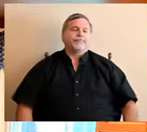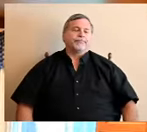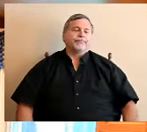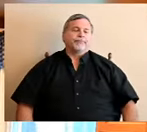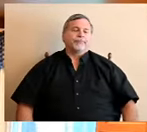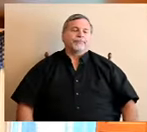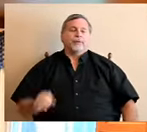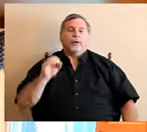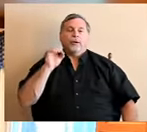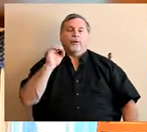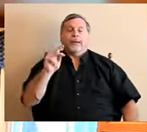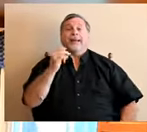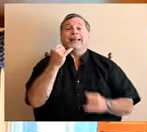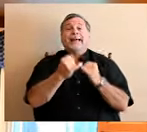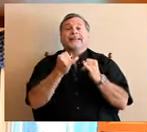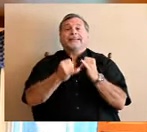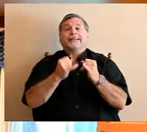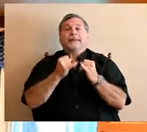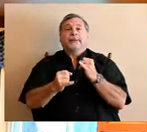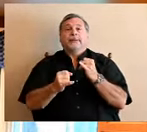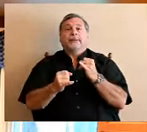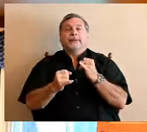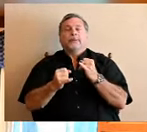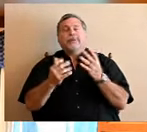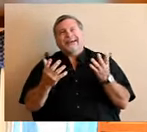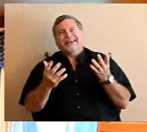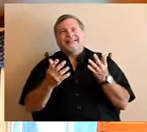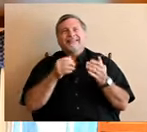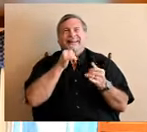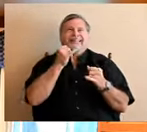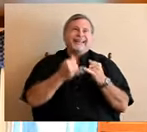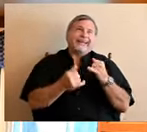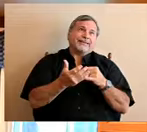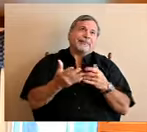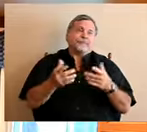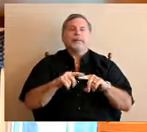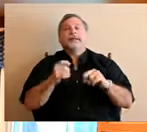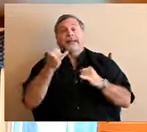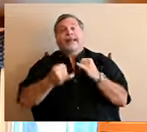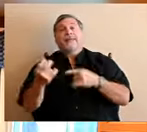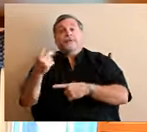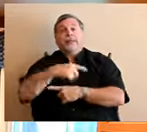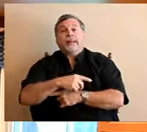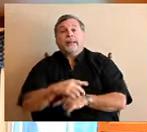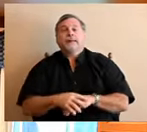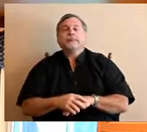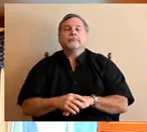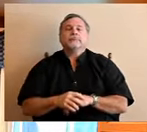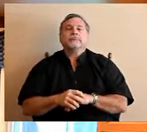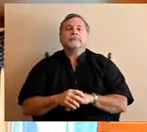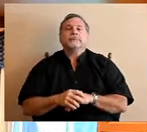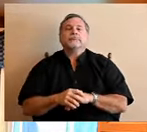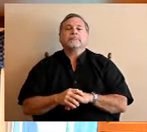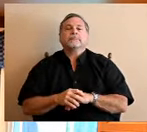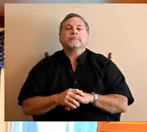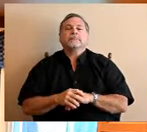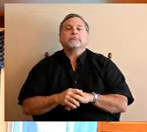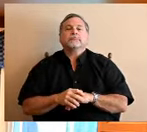Okay. Last thing I want to talk about, well, it's never the last thing, but the last thing for this video that I want to talk